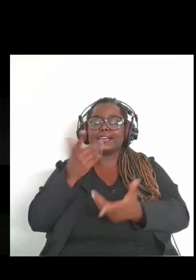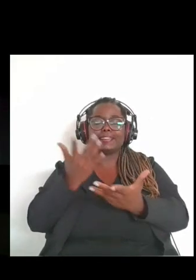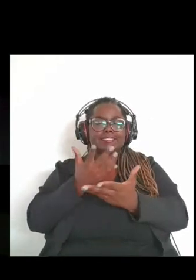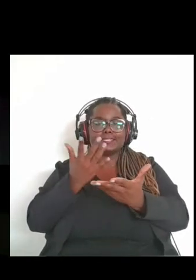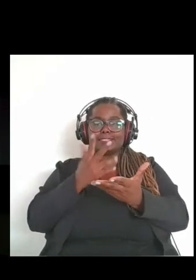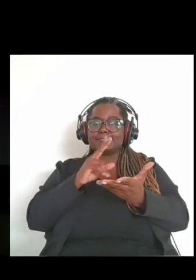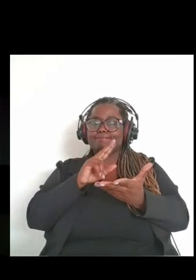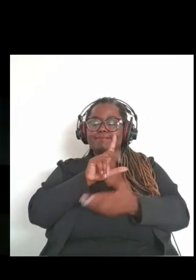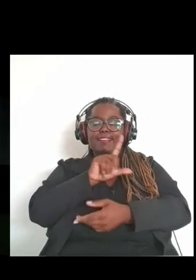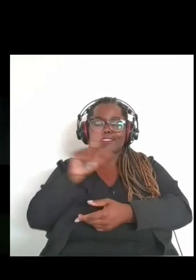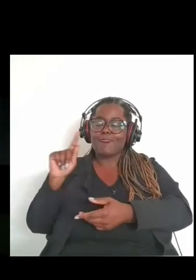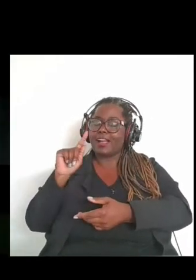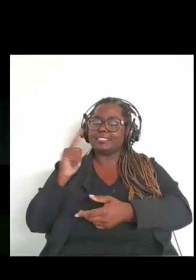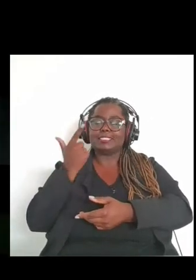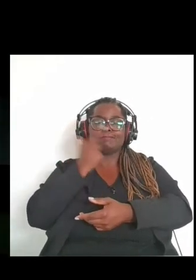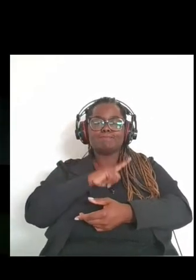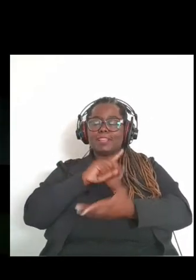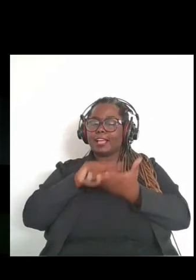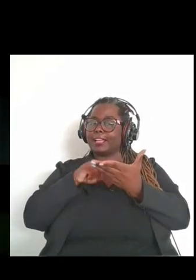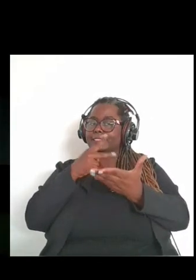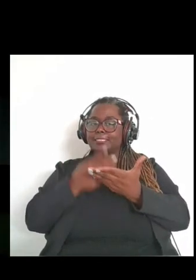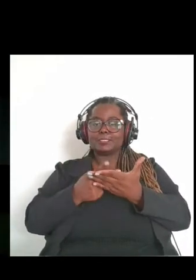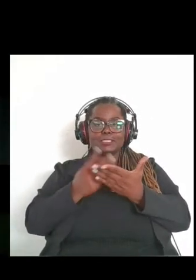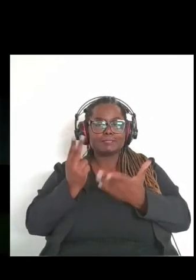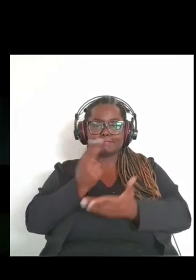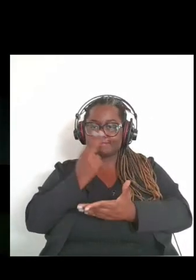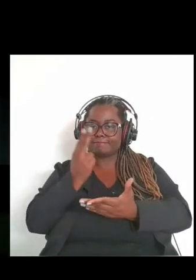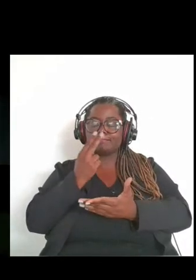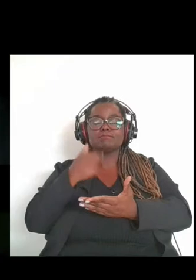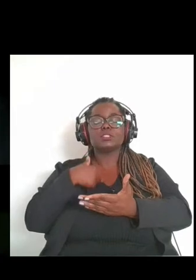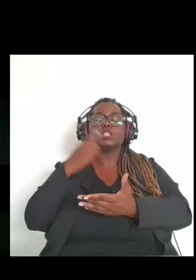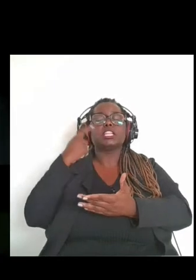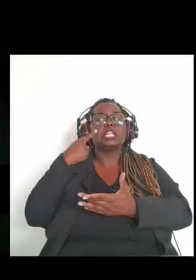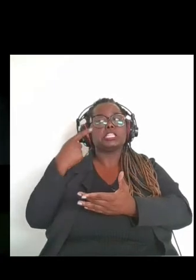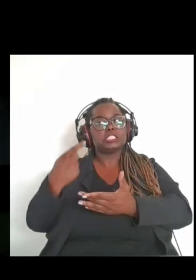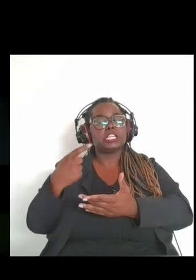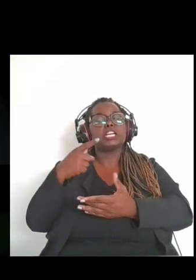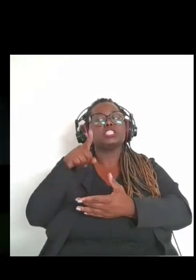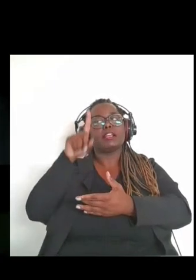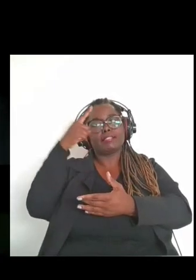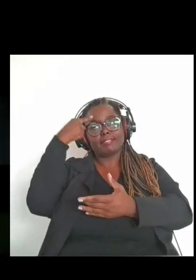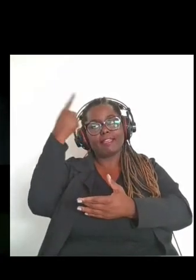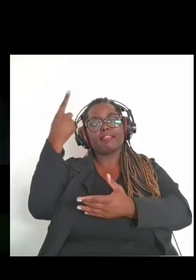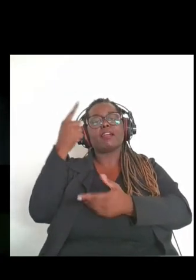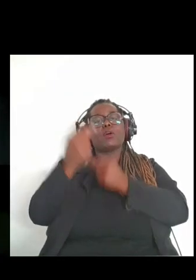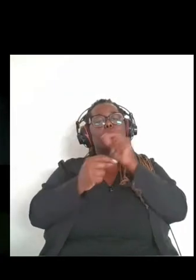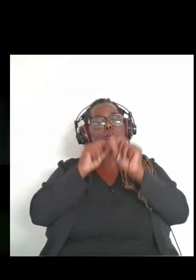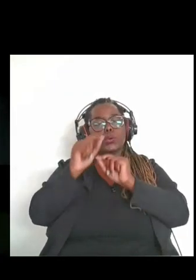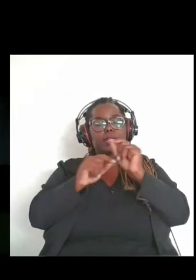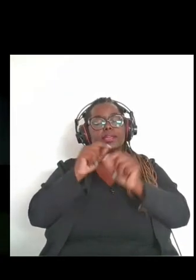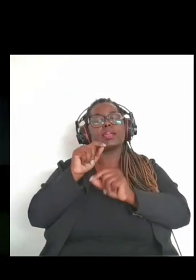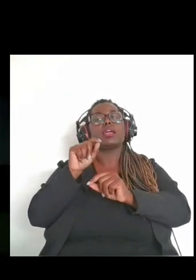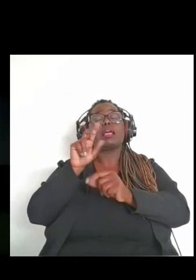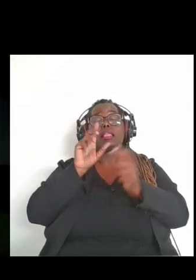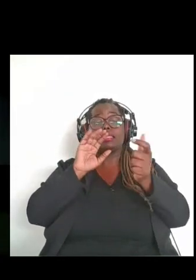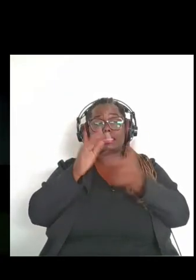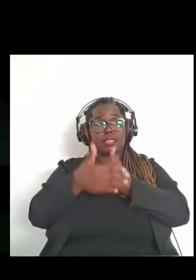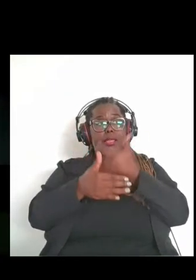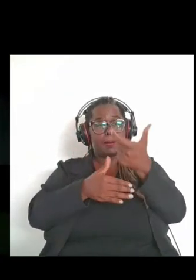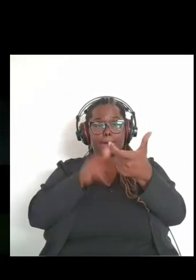uh can go just so far and I thought that the idea of reclaiming the local